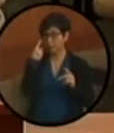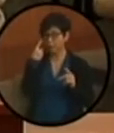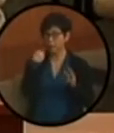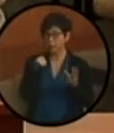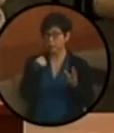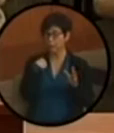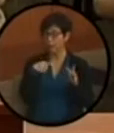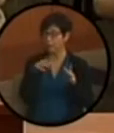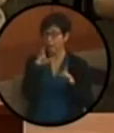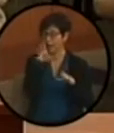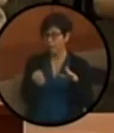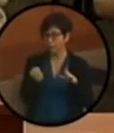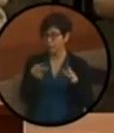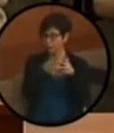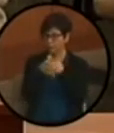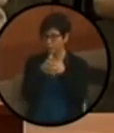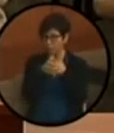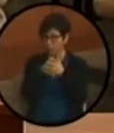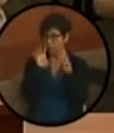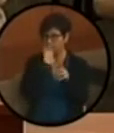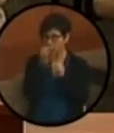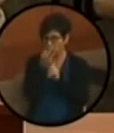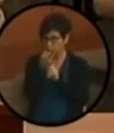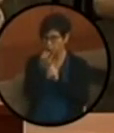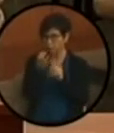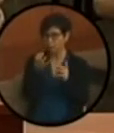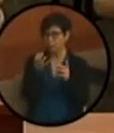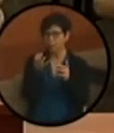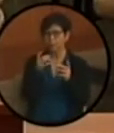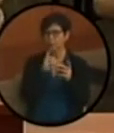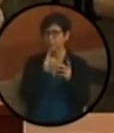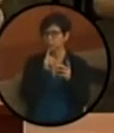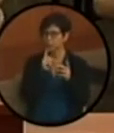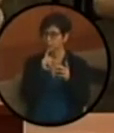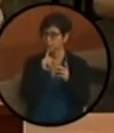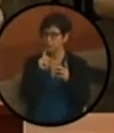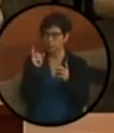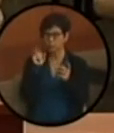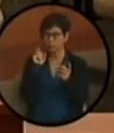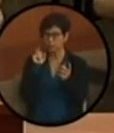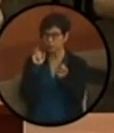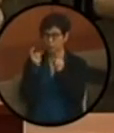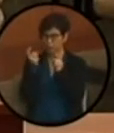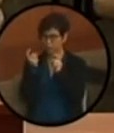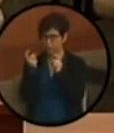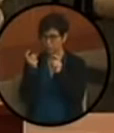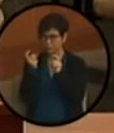consumers. You know, this is money that is coming directly from